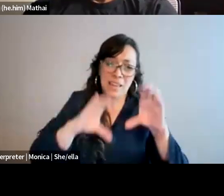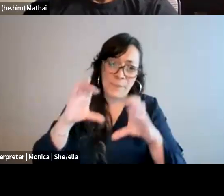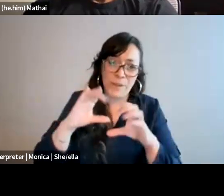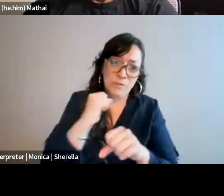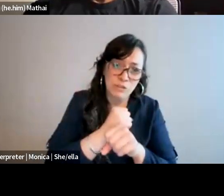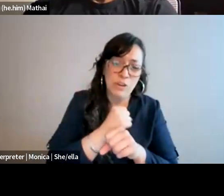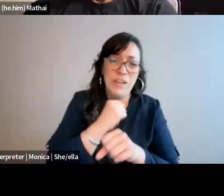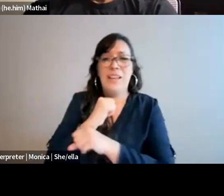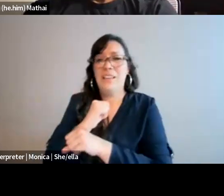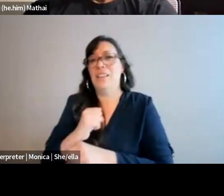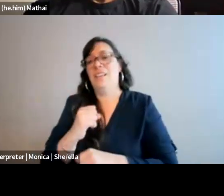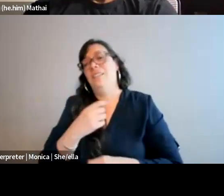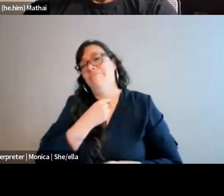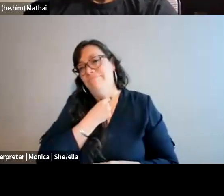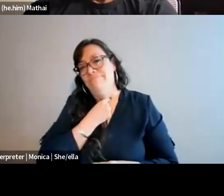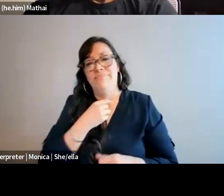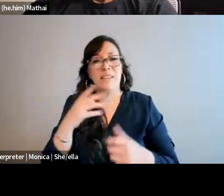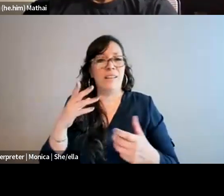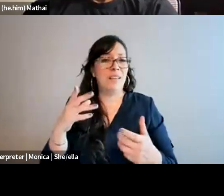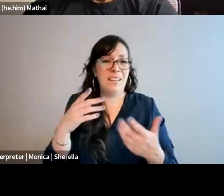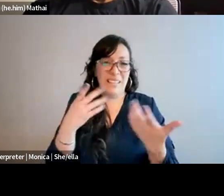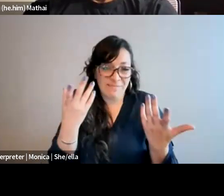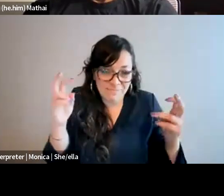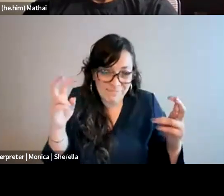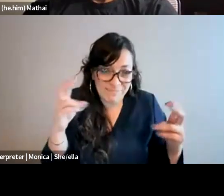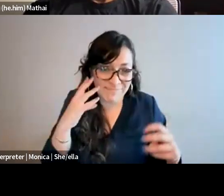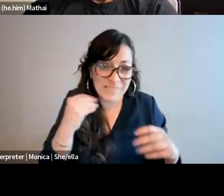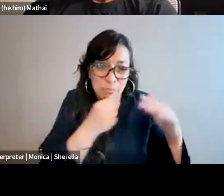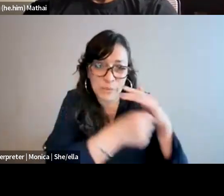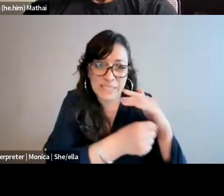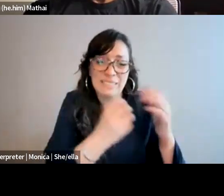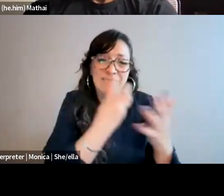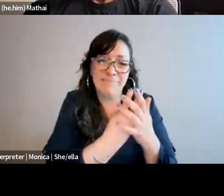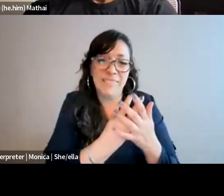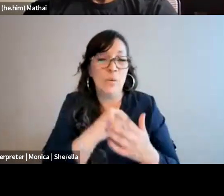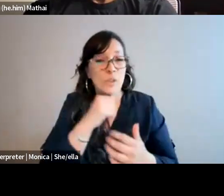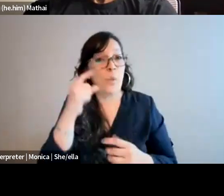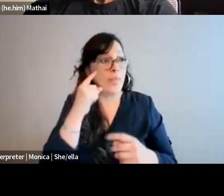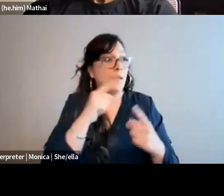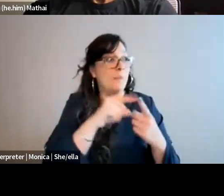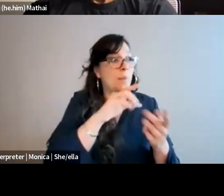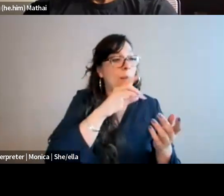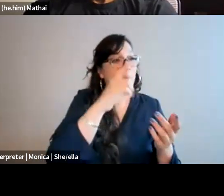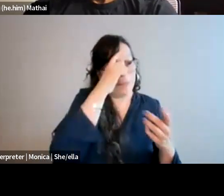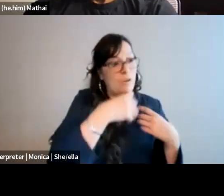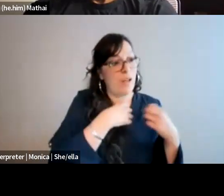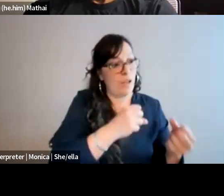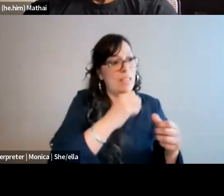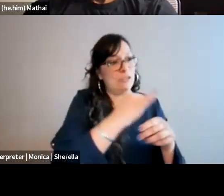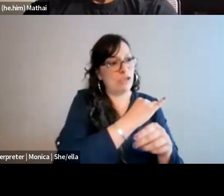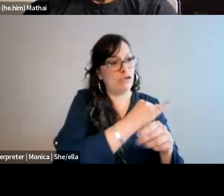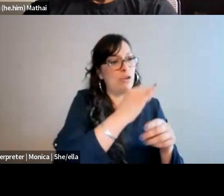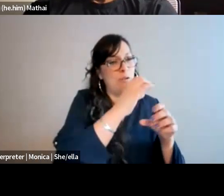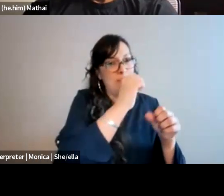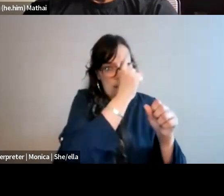It's quite carceral. When we don't have these conversations, we don't think about the mental health industrial complex being very much